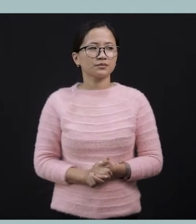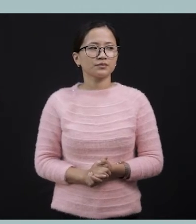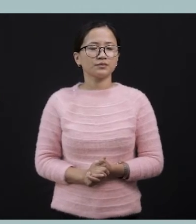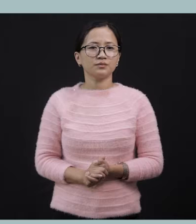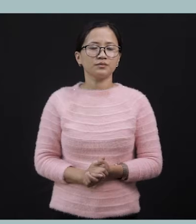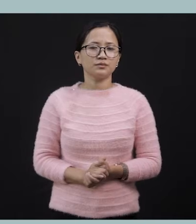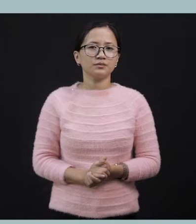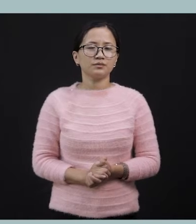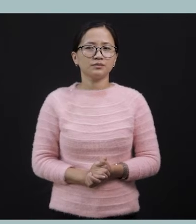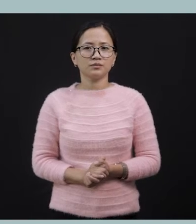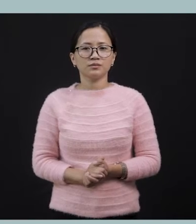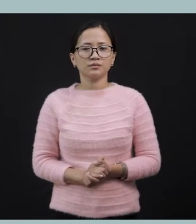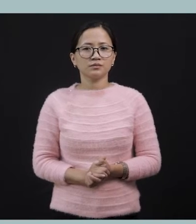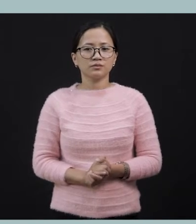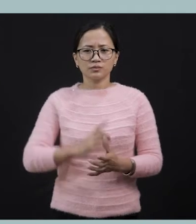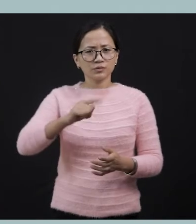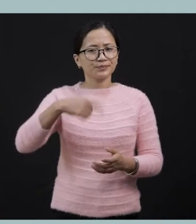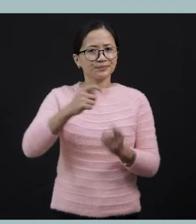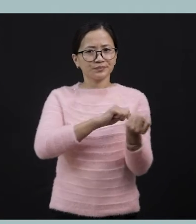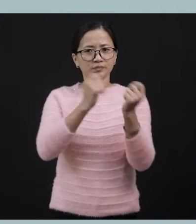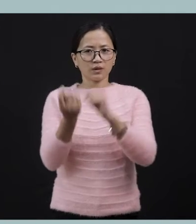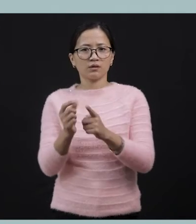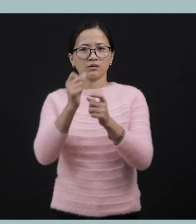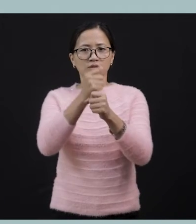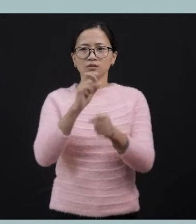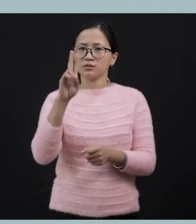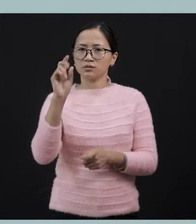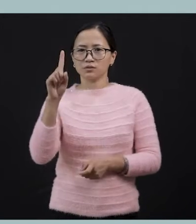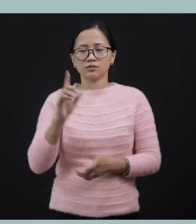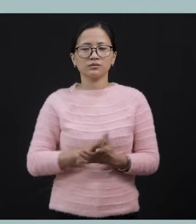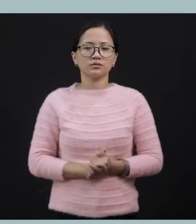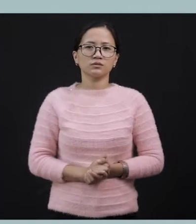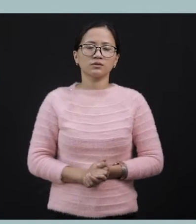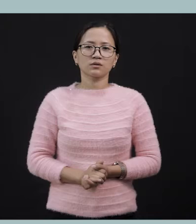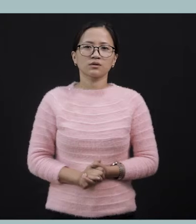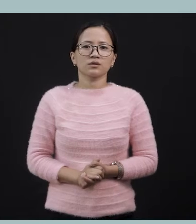So, you can all turn to page 21.